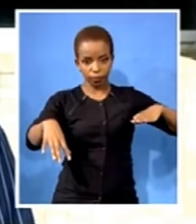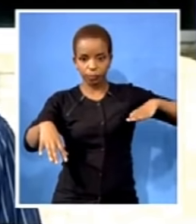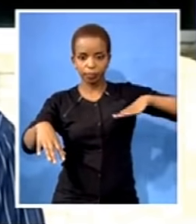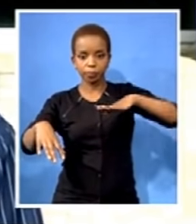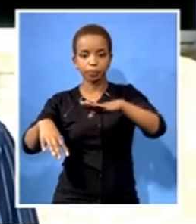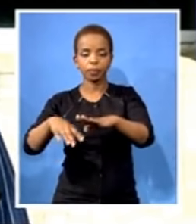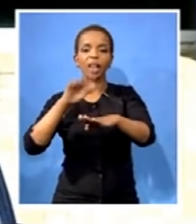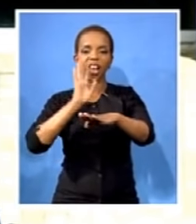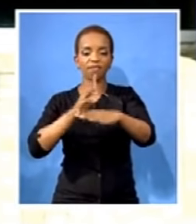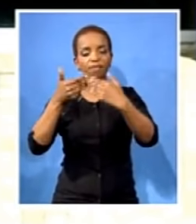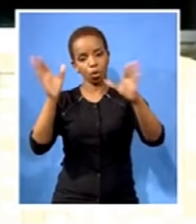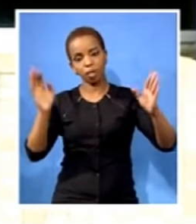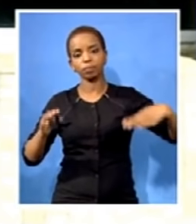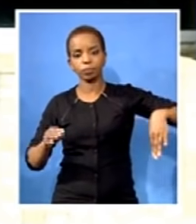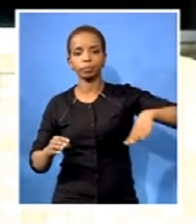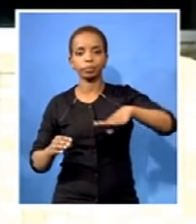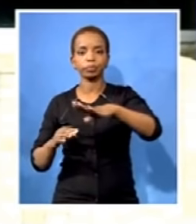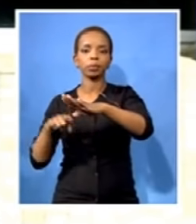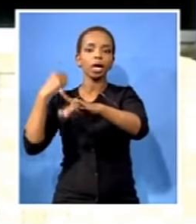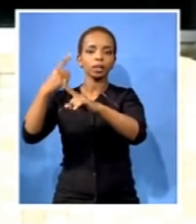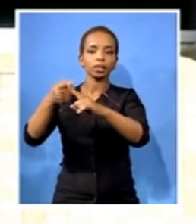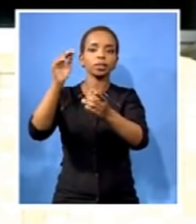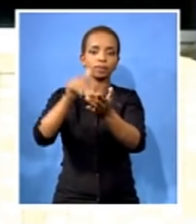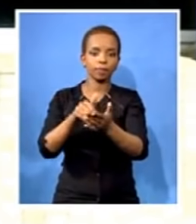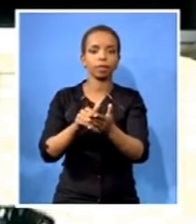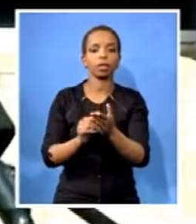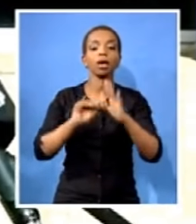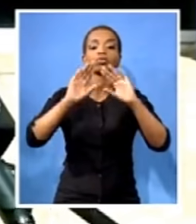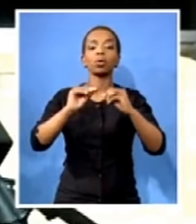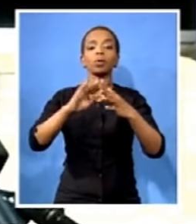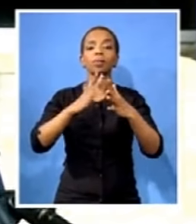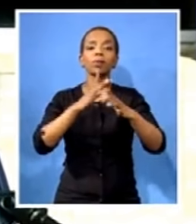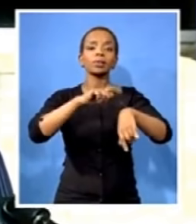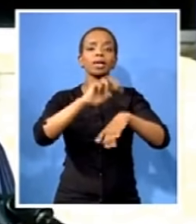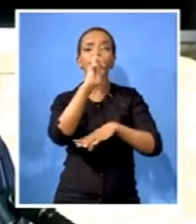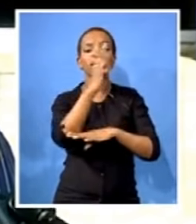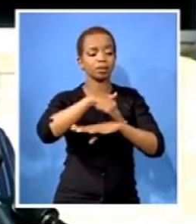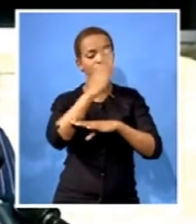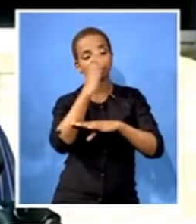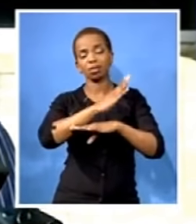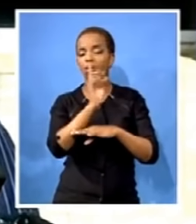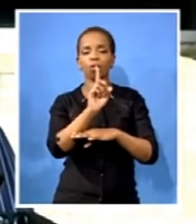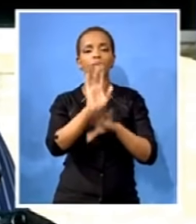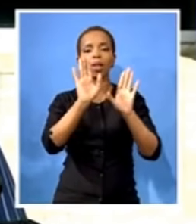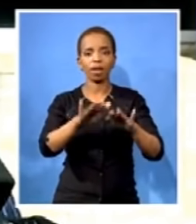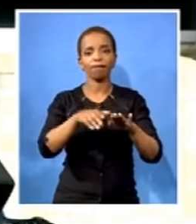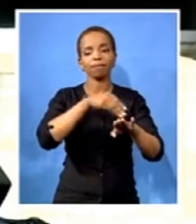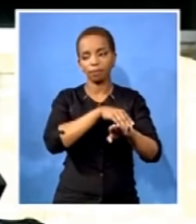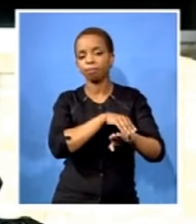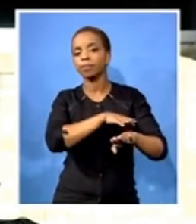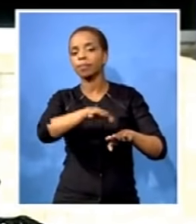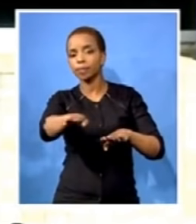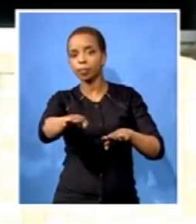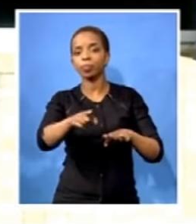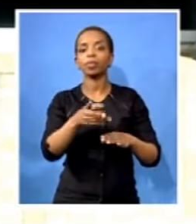to it. And before end of the day, I think after our discussions last night, unless something have changed between